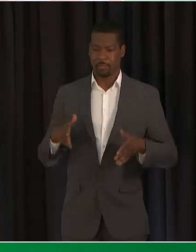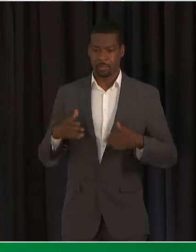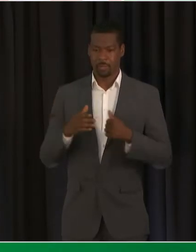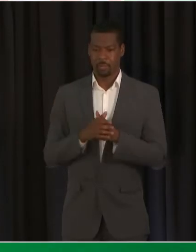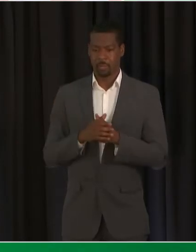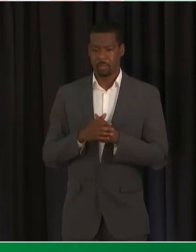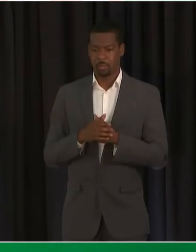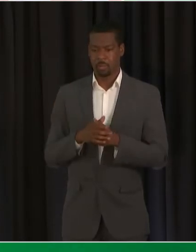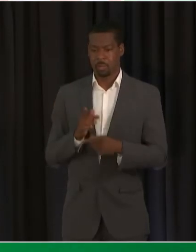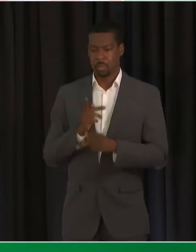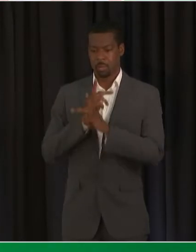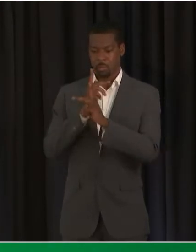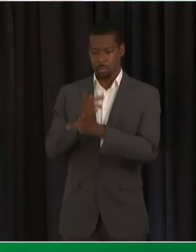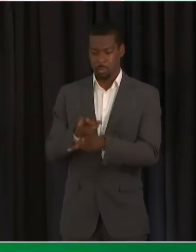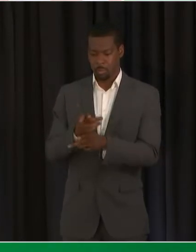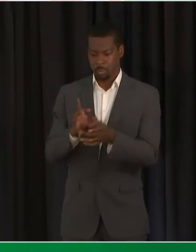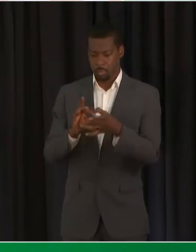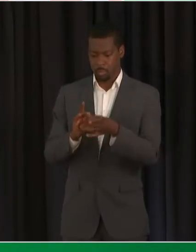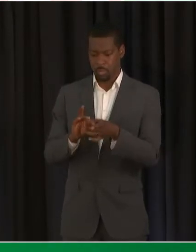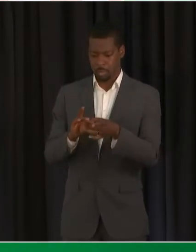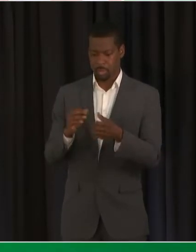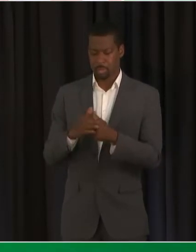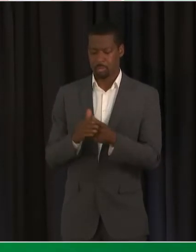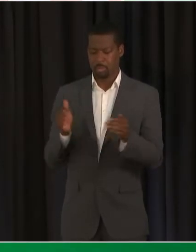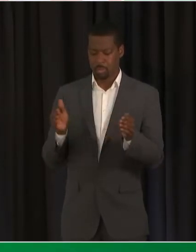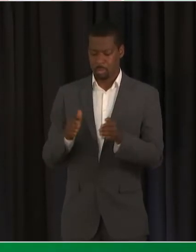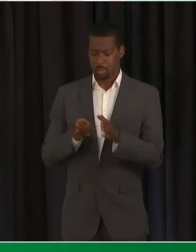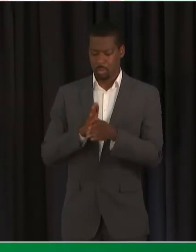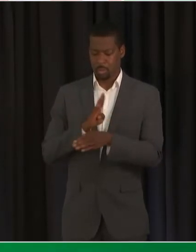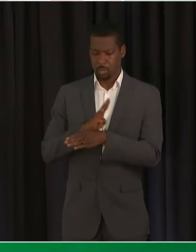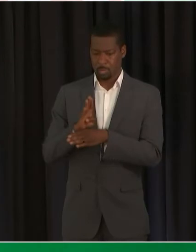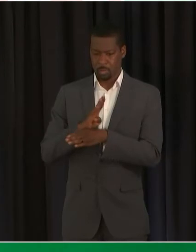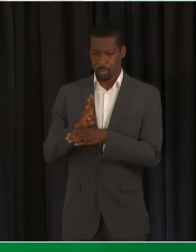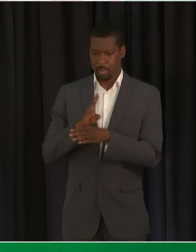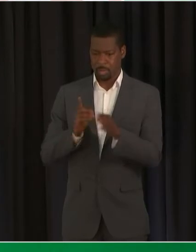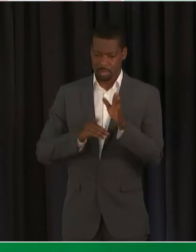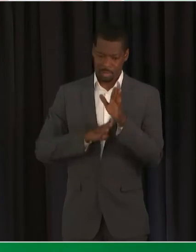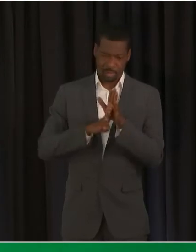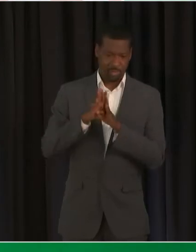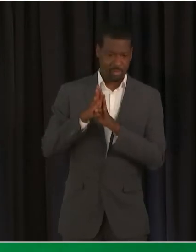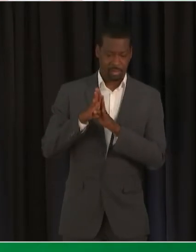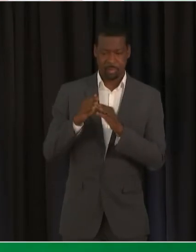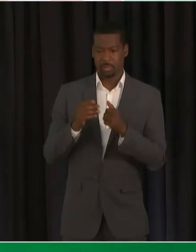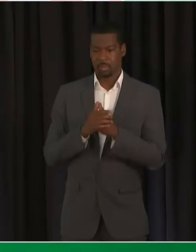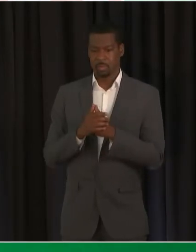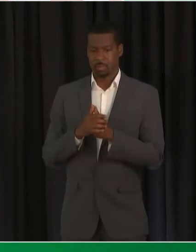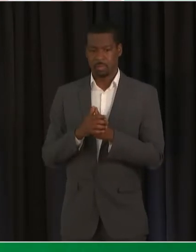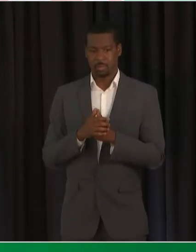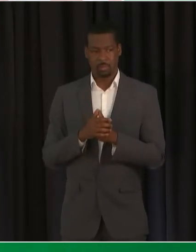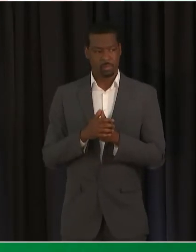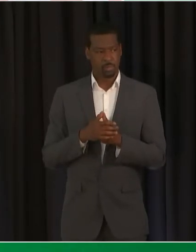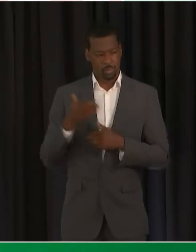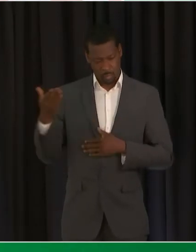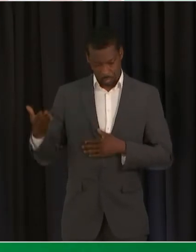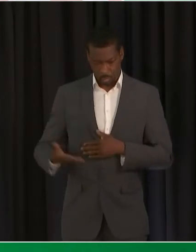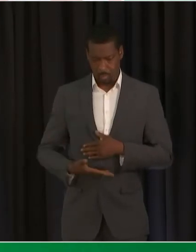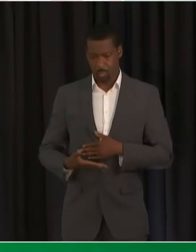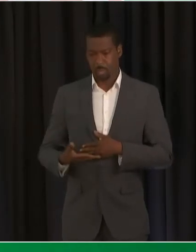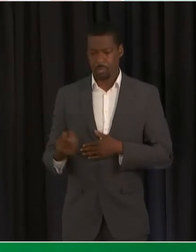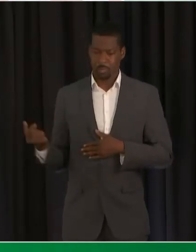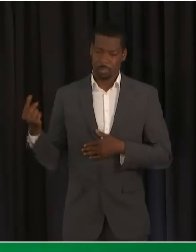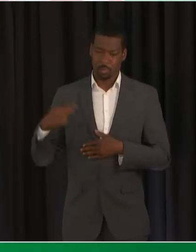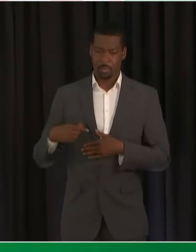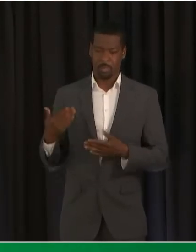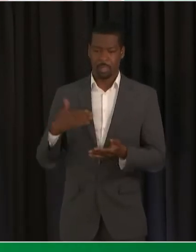the Lender Relationship and Small Business Development Center Officer. That's the title these days? Yes. All right, welcome, Rod, and thank you